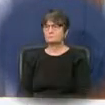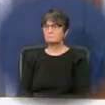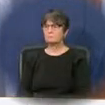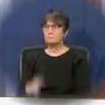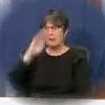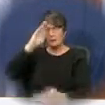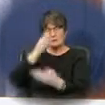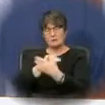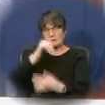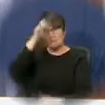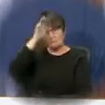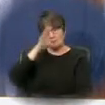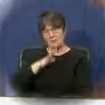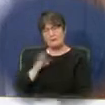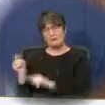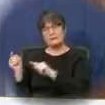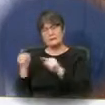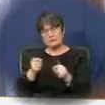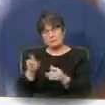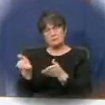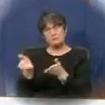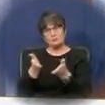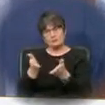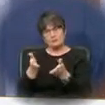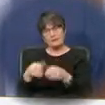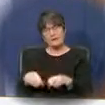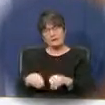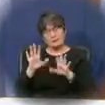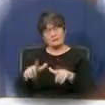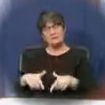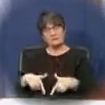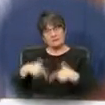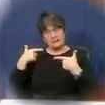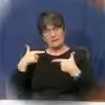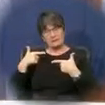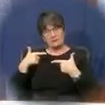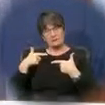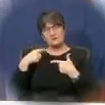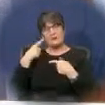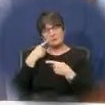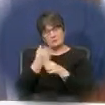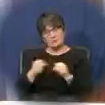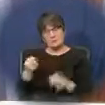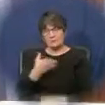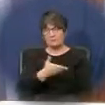The Son of Man came to serve and to give his life as a ransom for many.